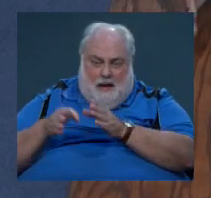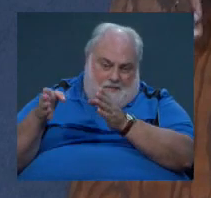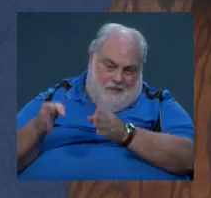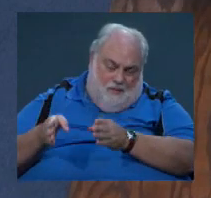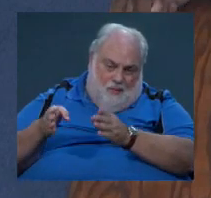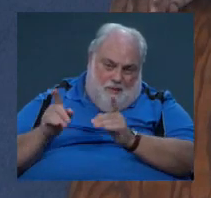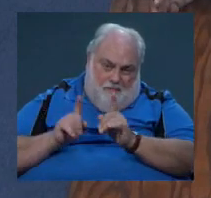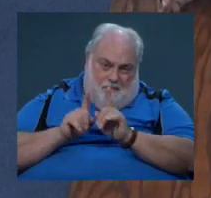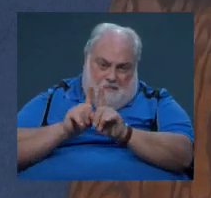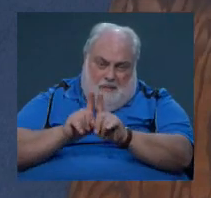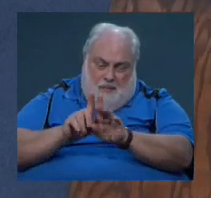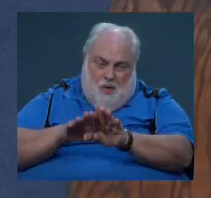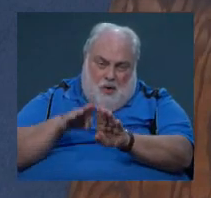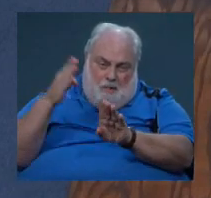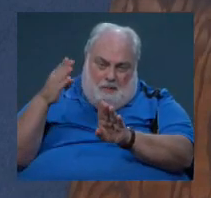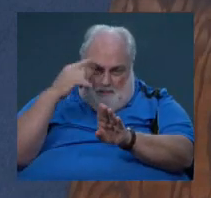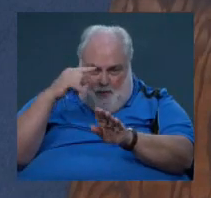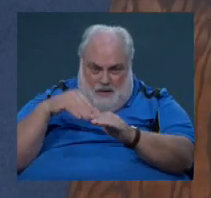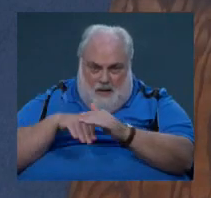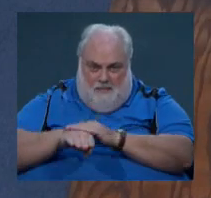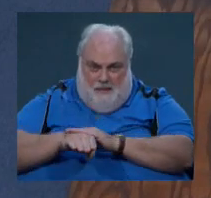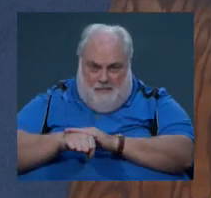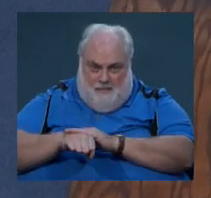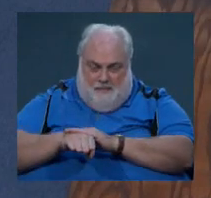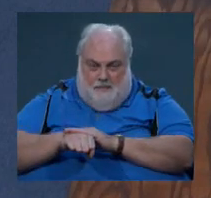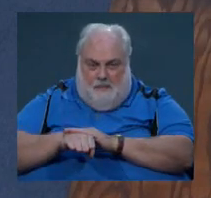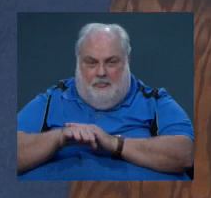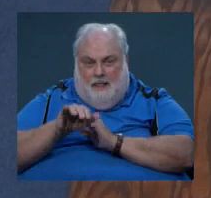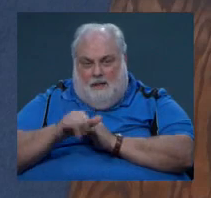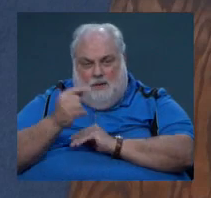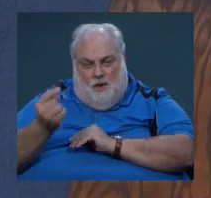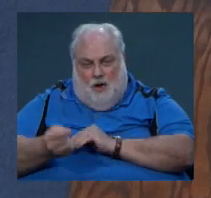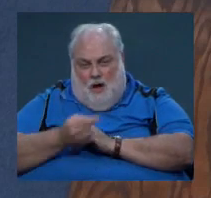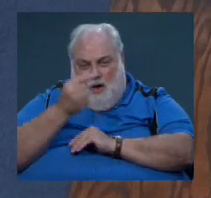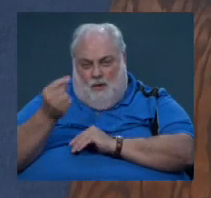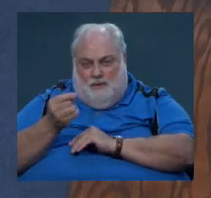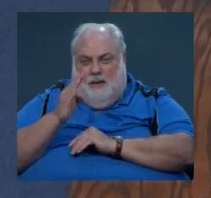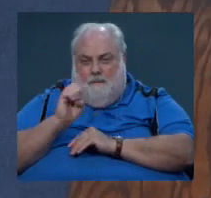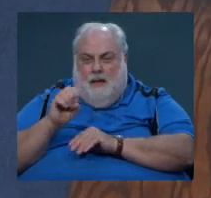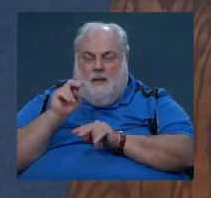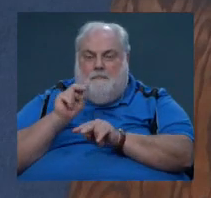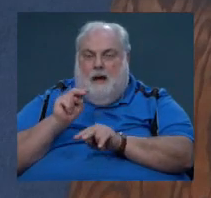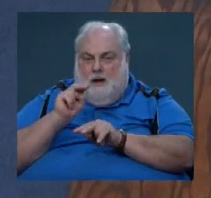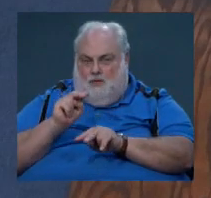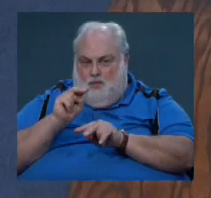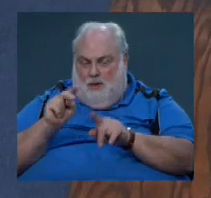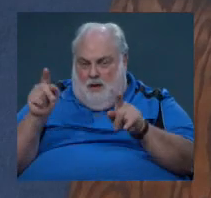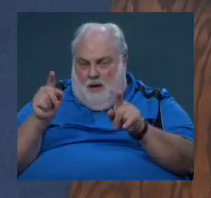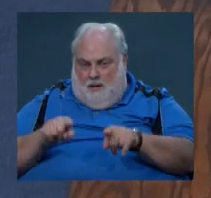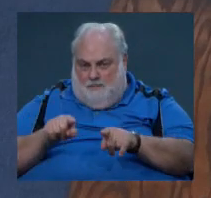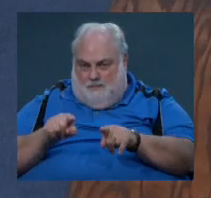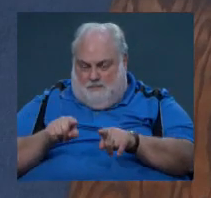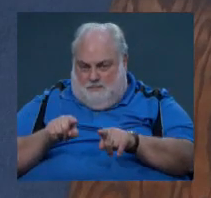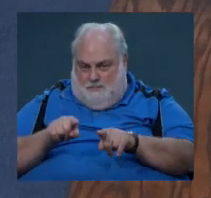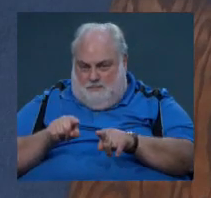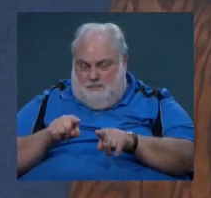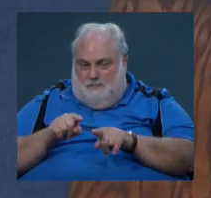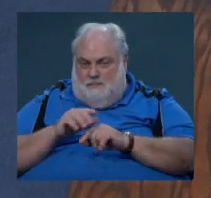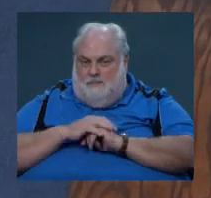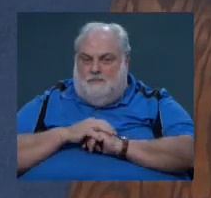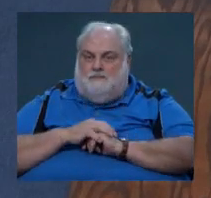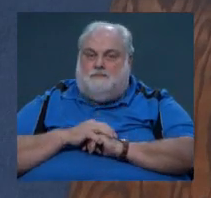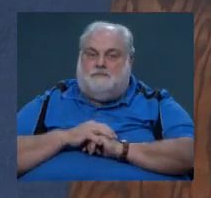would come, open it up for you to come in. So there will always be monitoring going on at the Throne of Grace Prayer